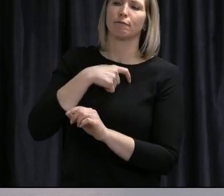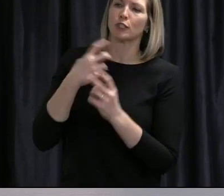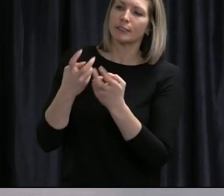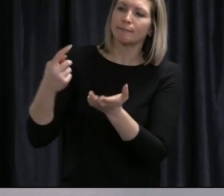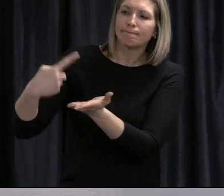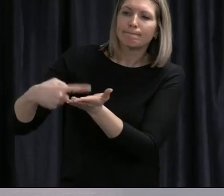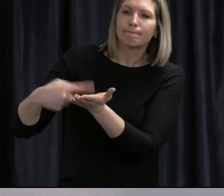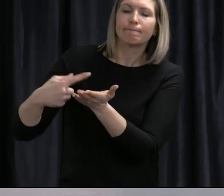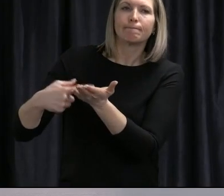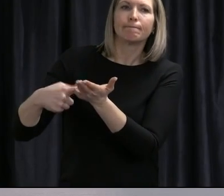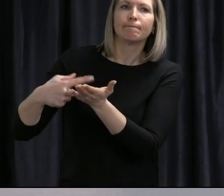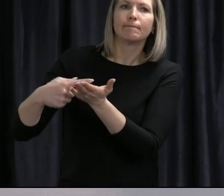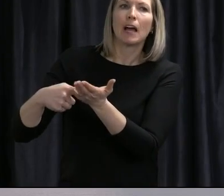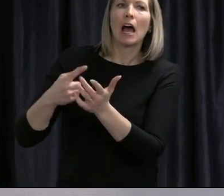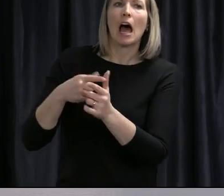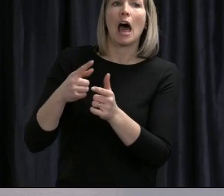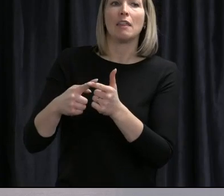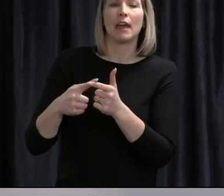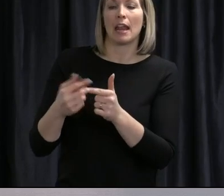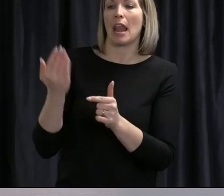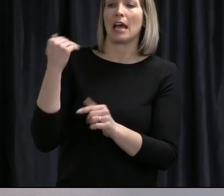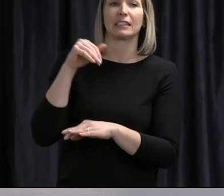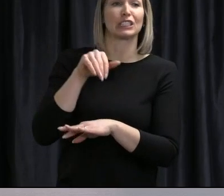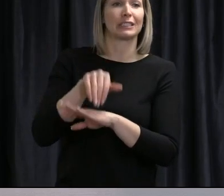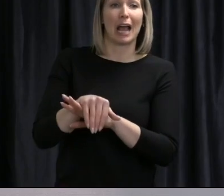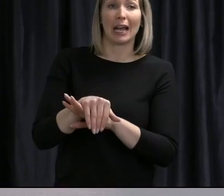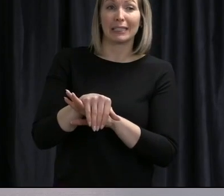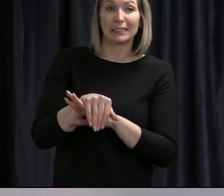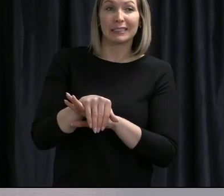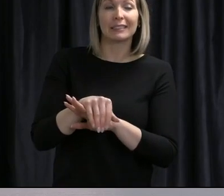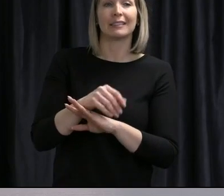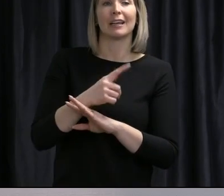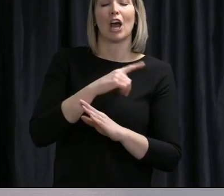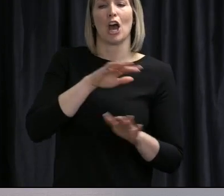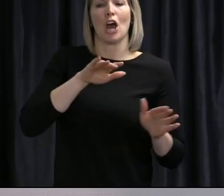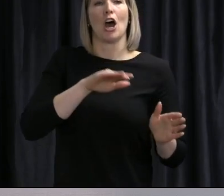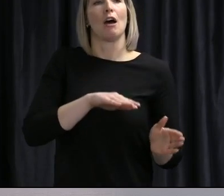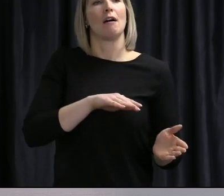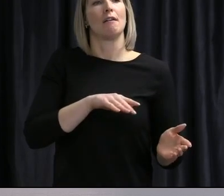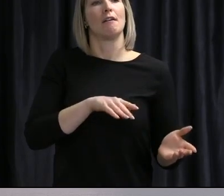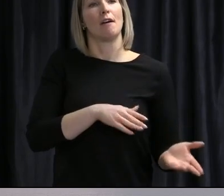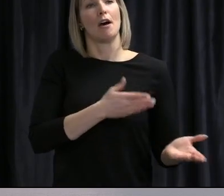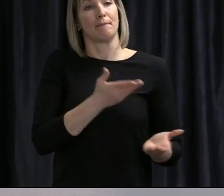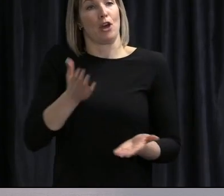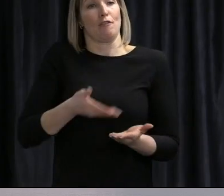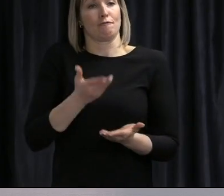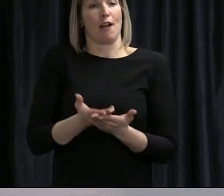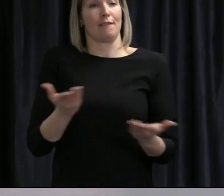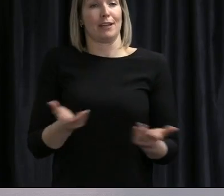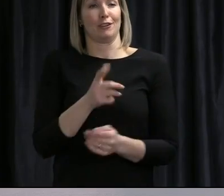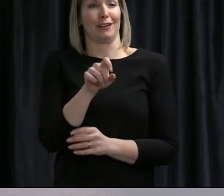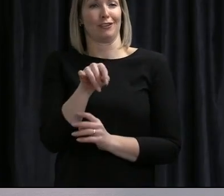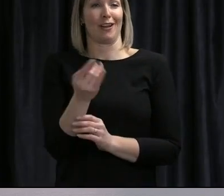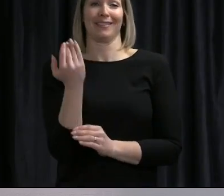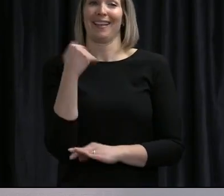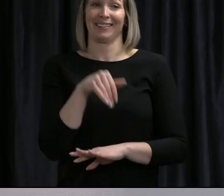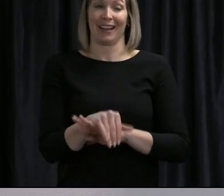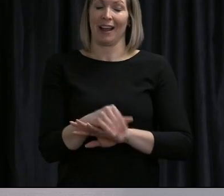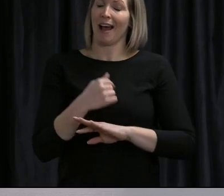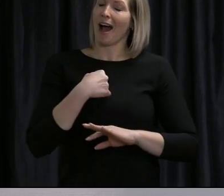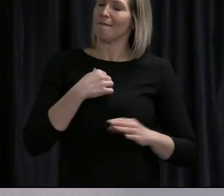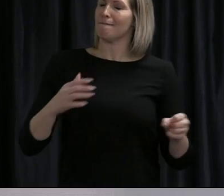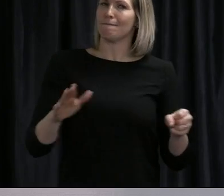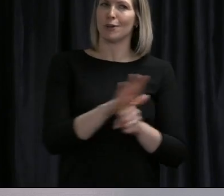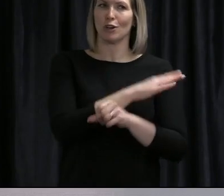phone, and came back into St. John's last night. So I've been completely engaged with the decisions that have been made, completely